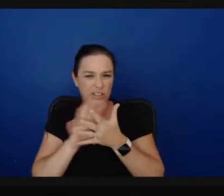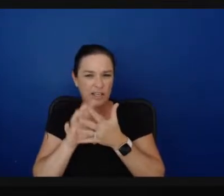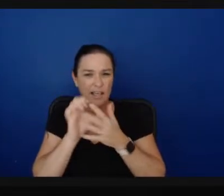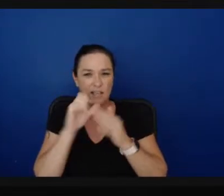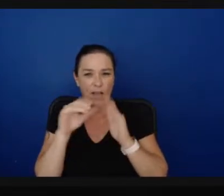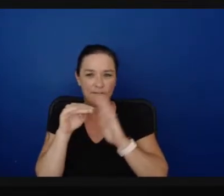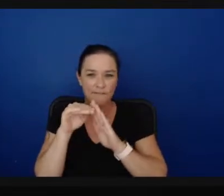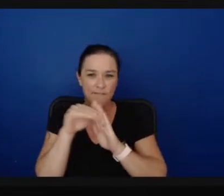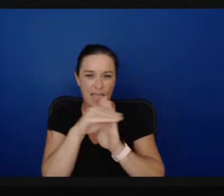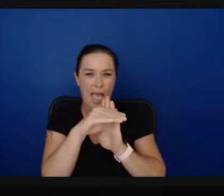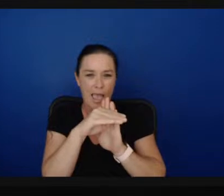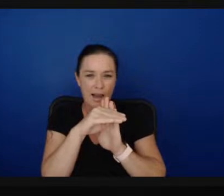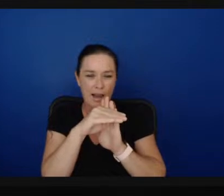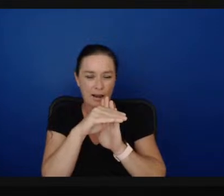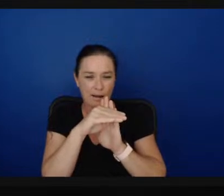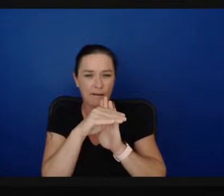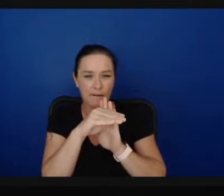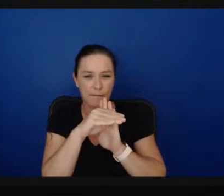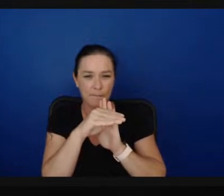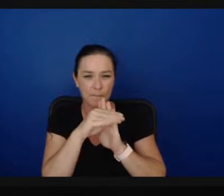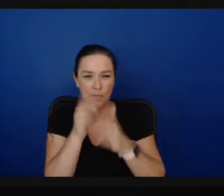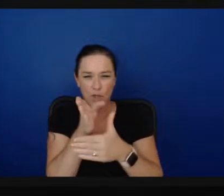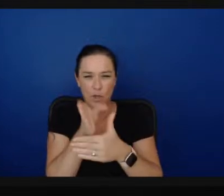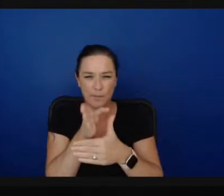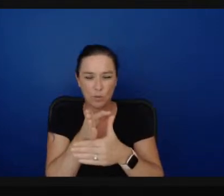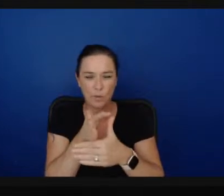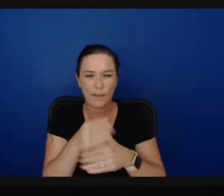between. It's because we're